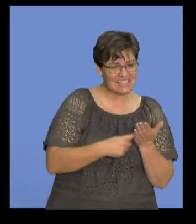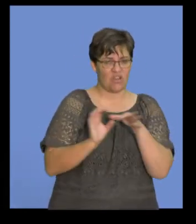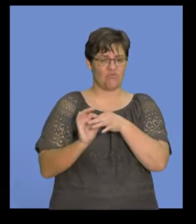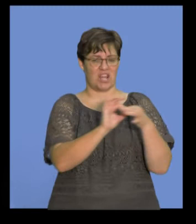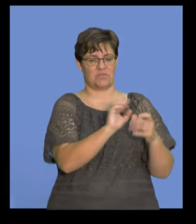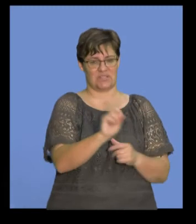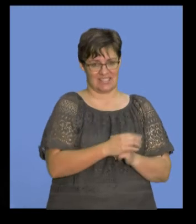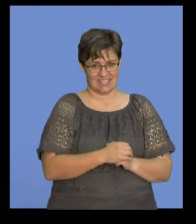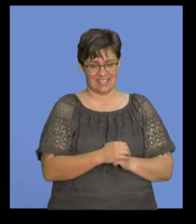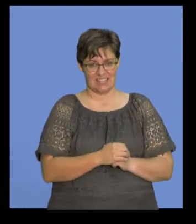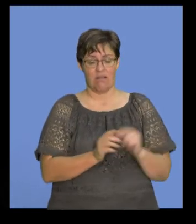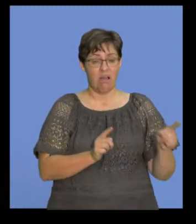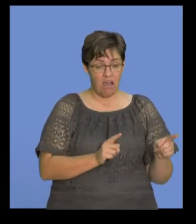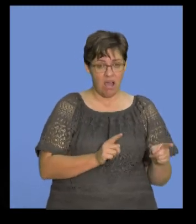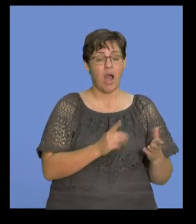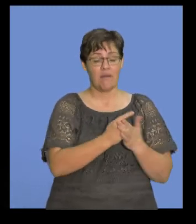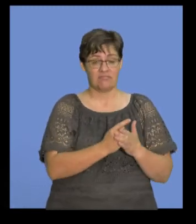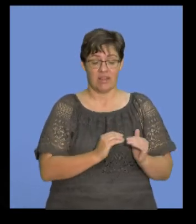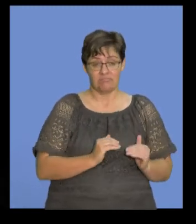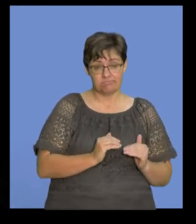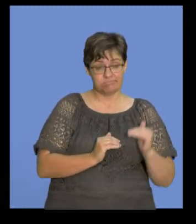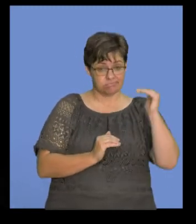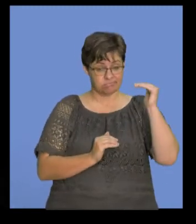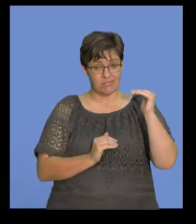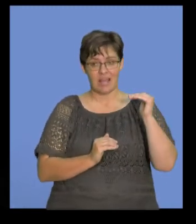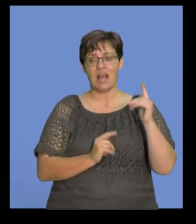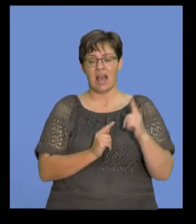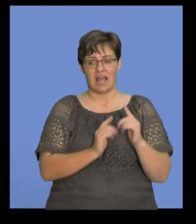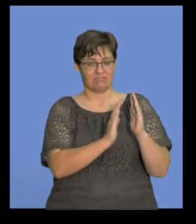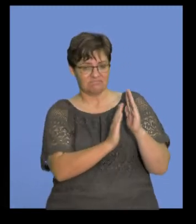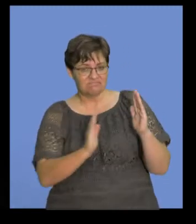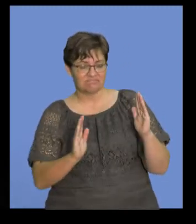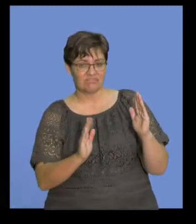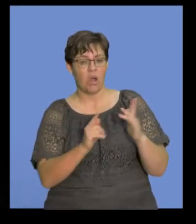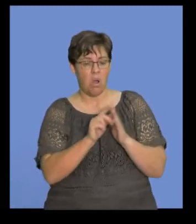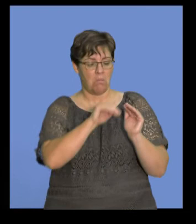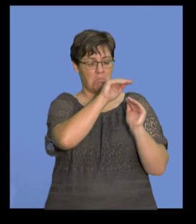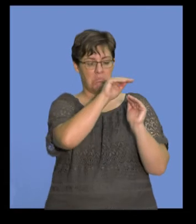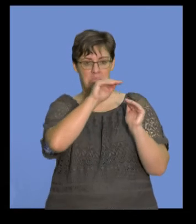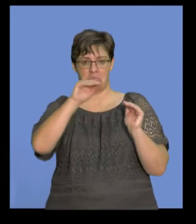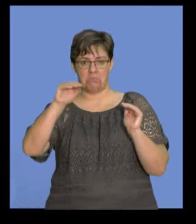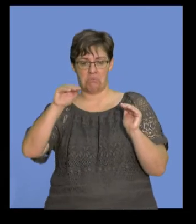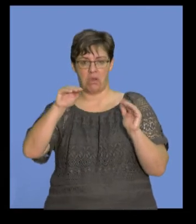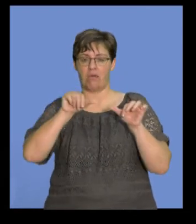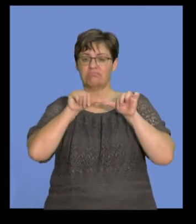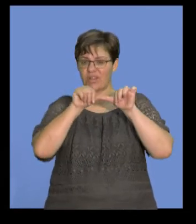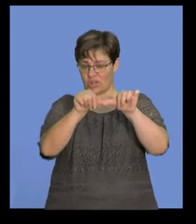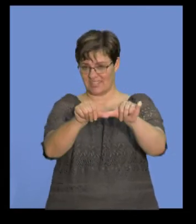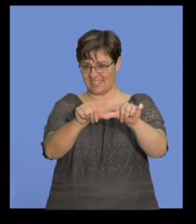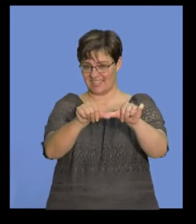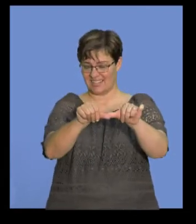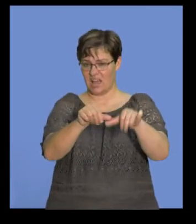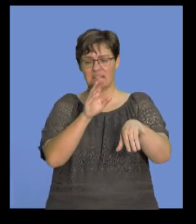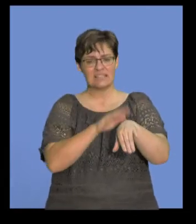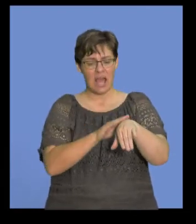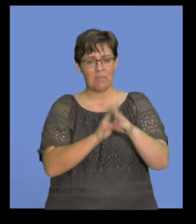we're seeing a relationship where there's an increase, there's a period in which it becomes stationary or remains constant, and there's a